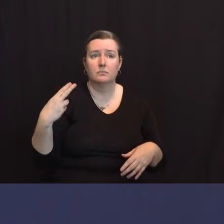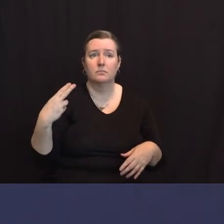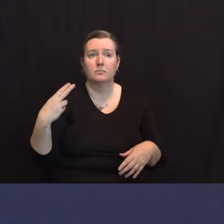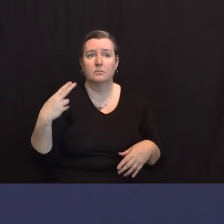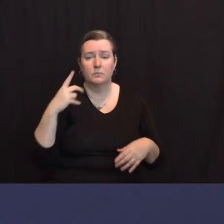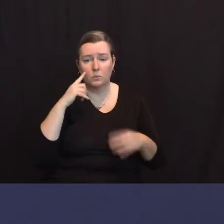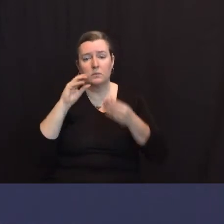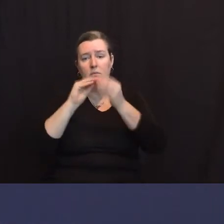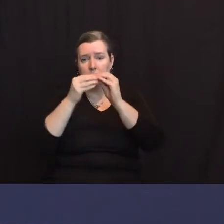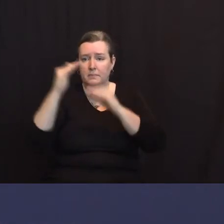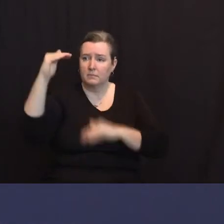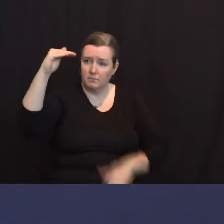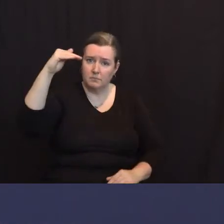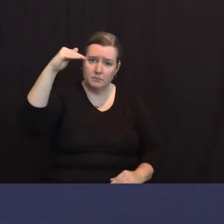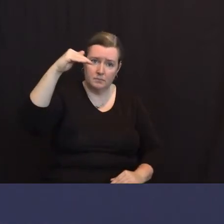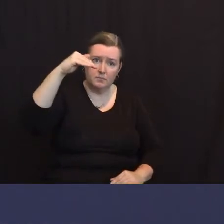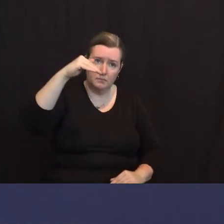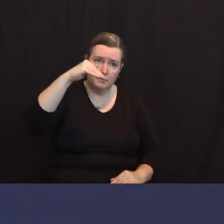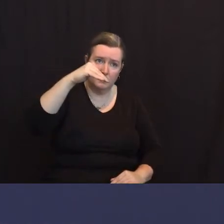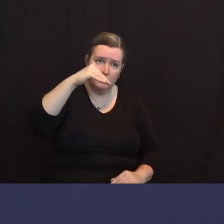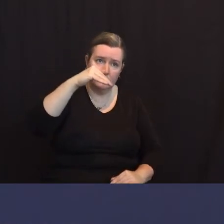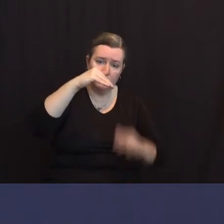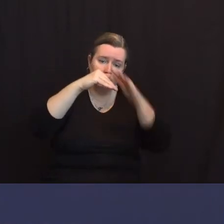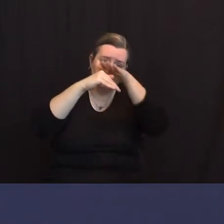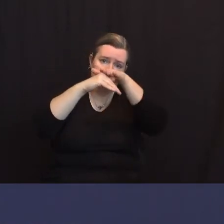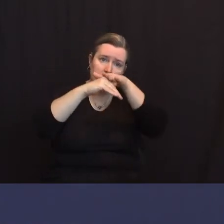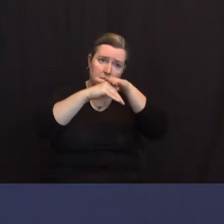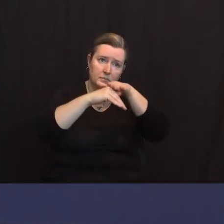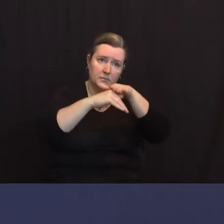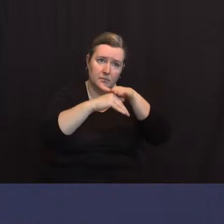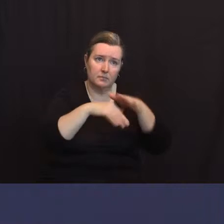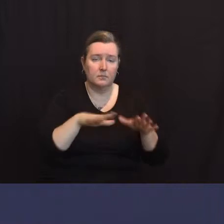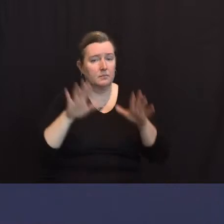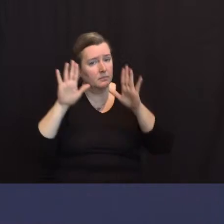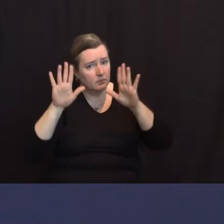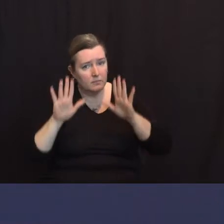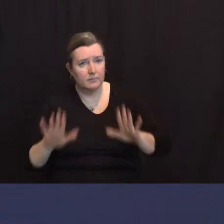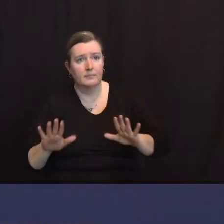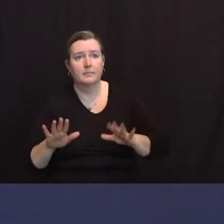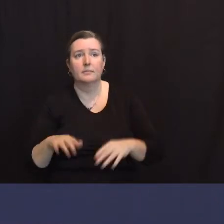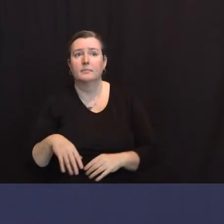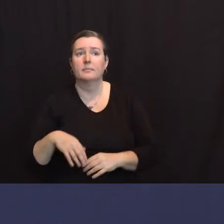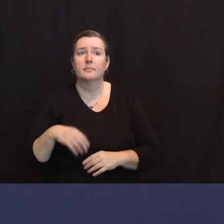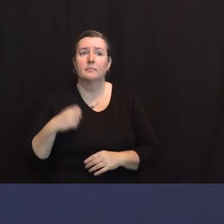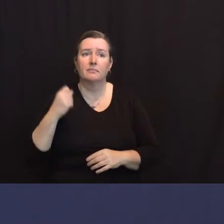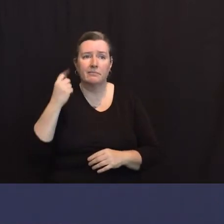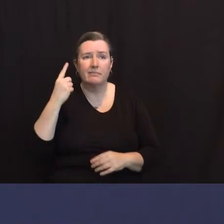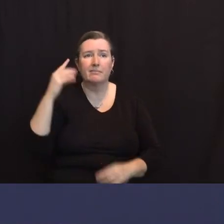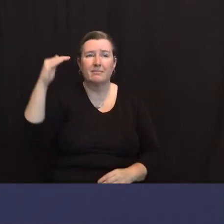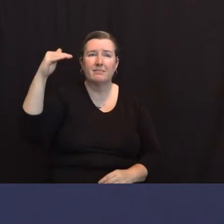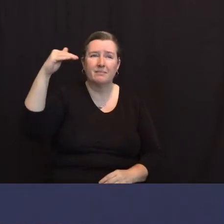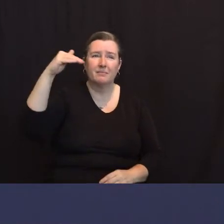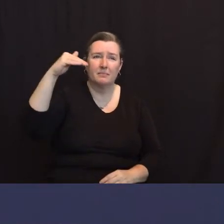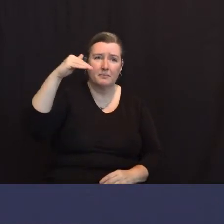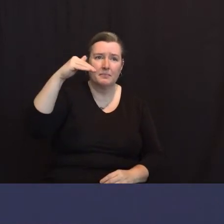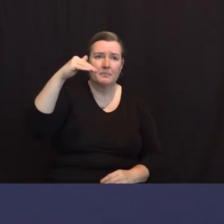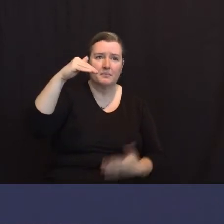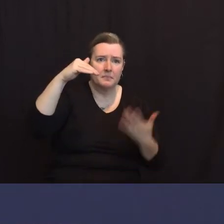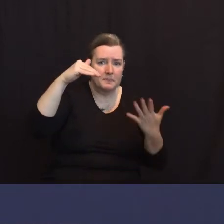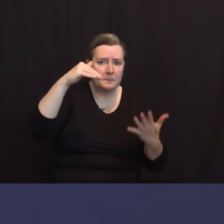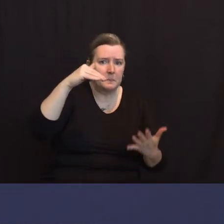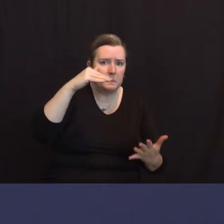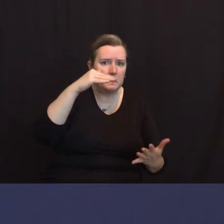great news. It feels a little bit, Judy and Eddie, like we're going sideways on transmissibility in cases.